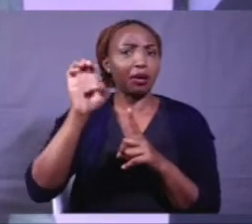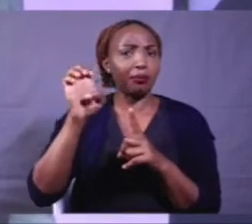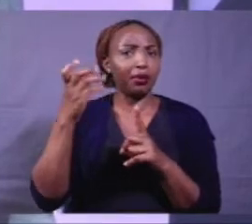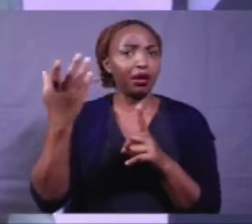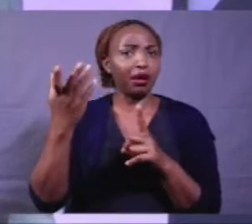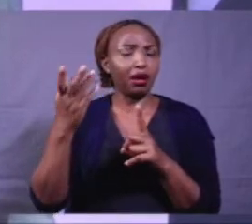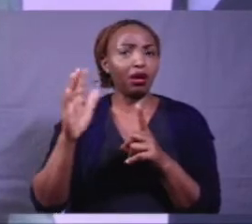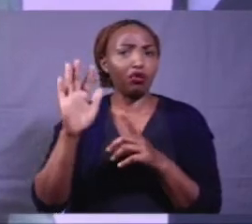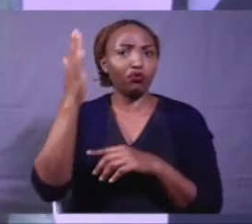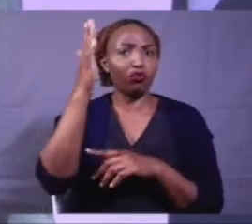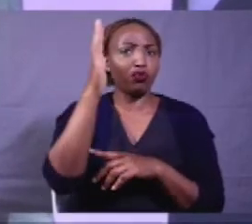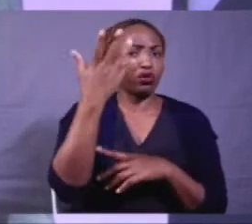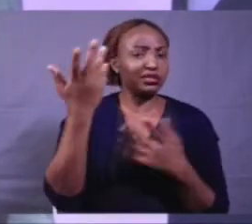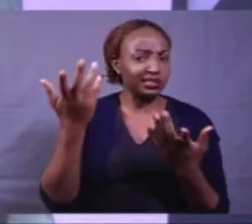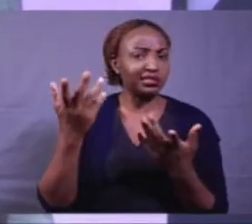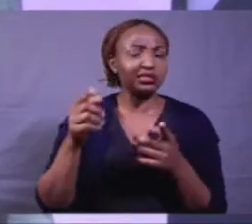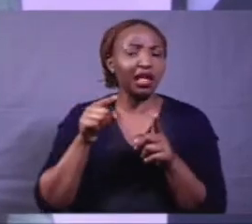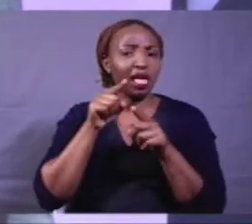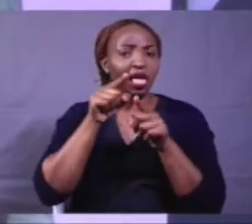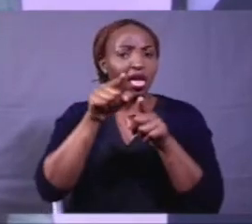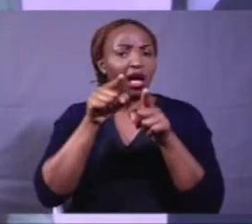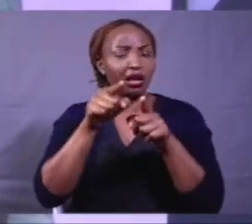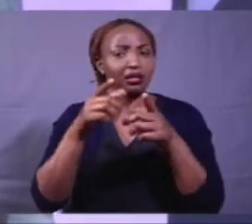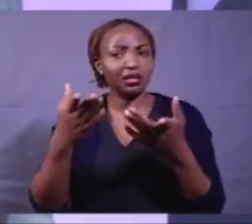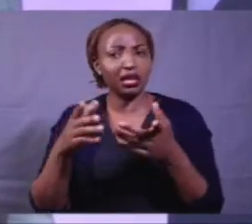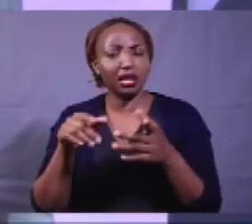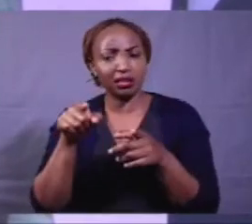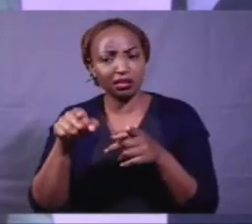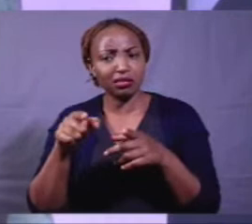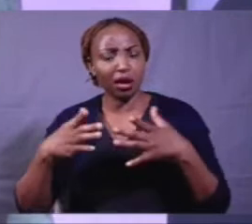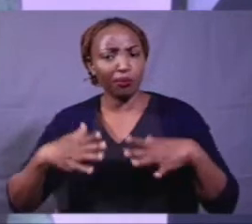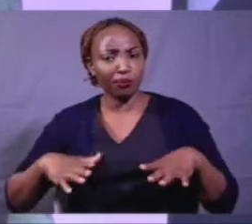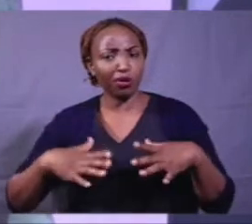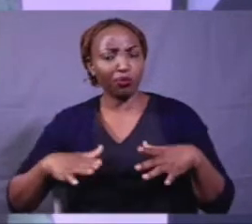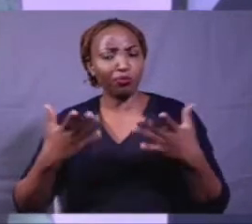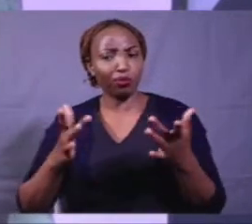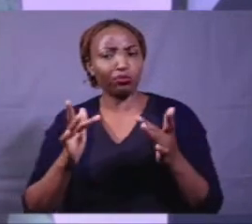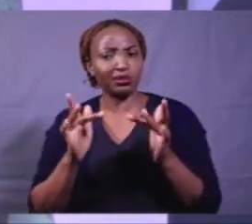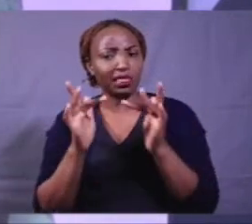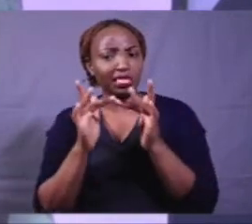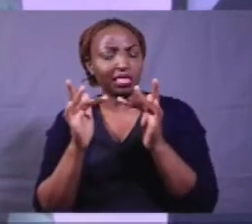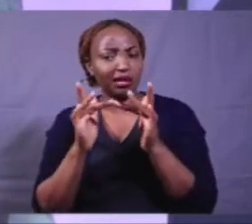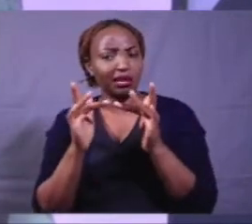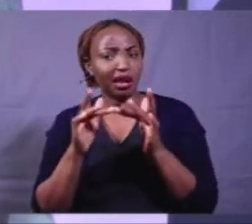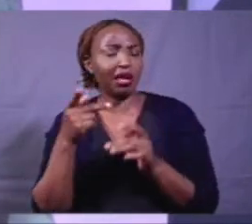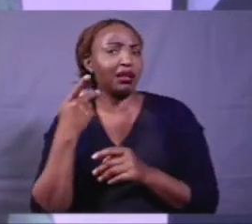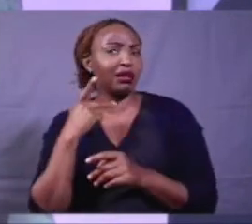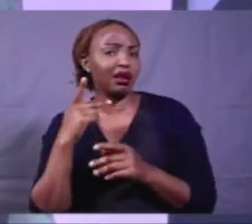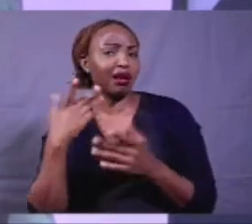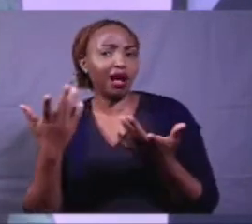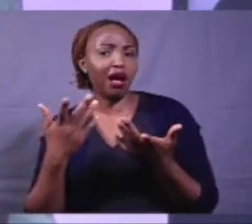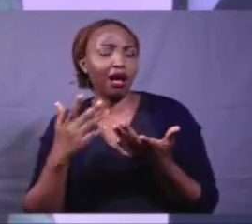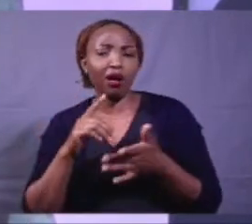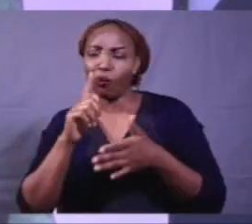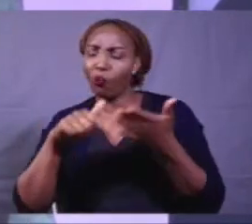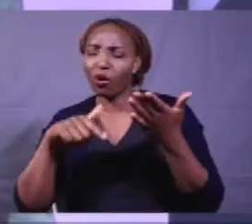were involved in this cyber crime. What do you tell our young people in terms of